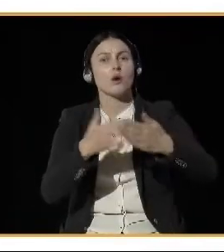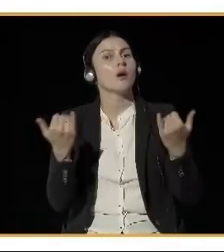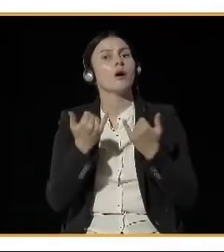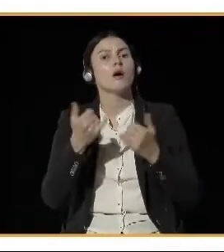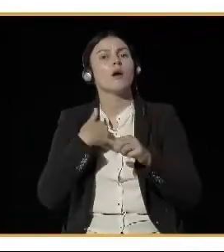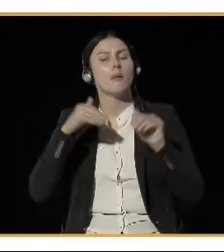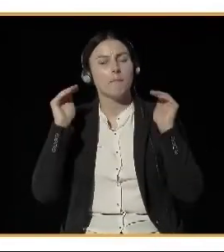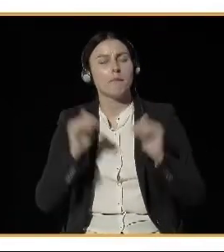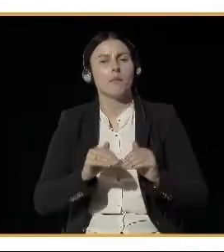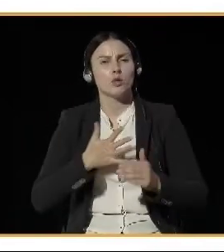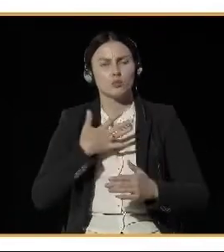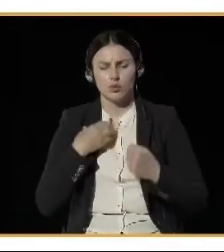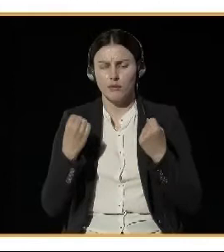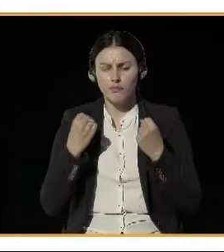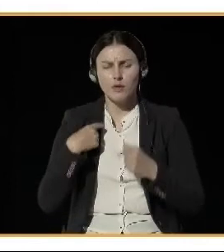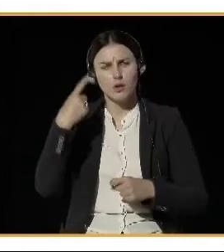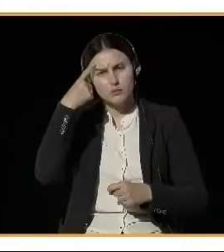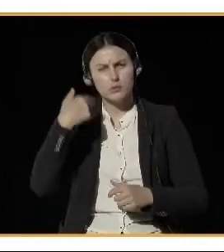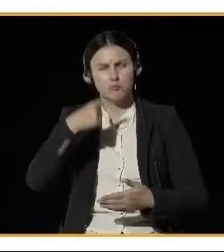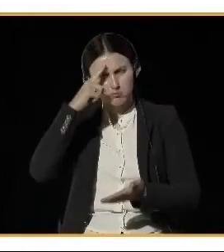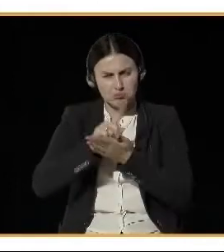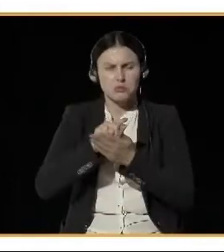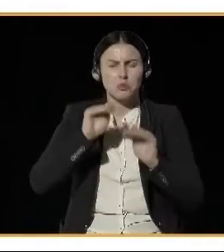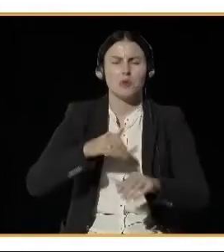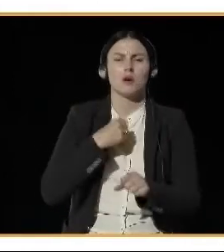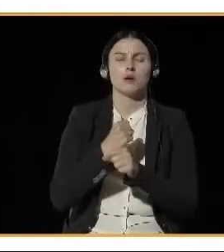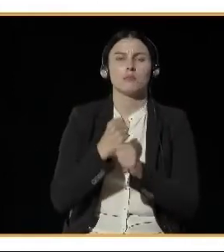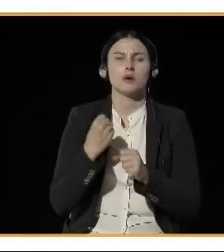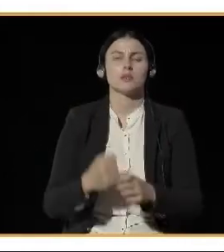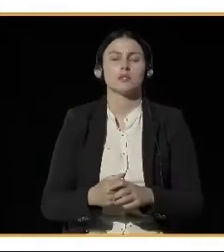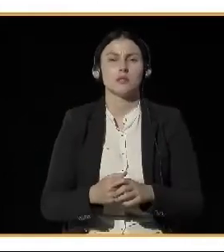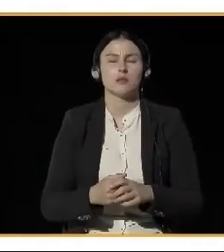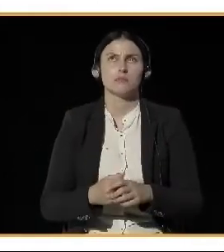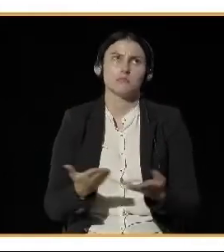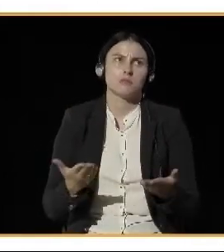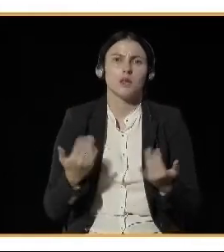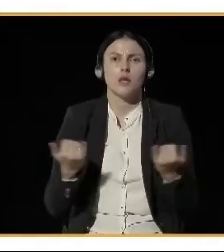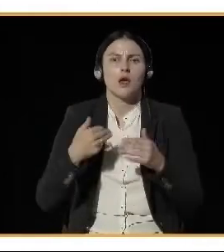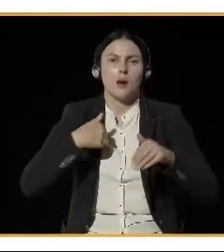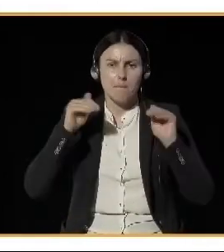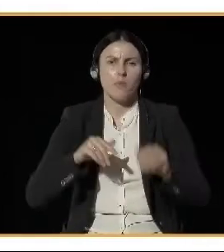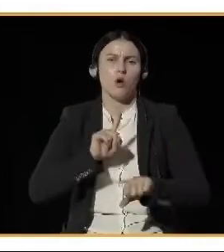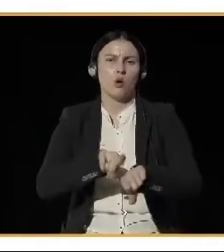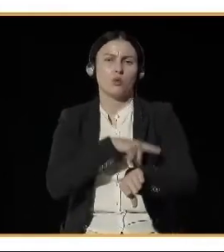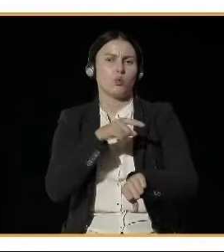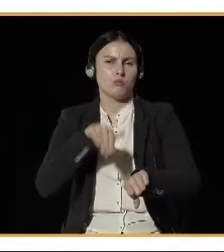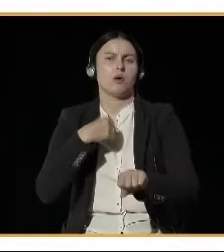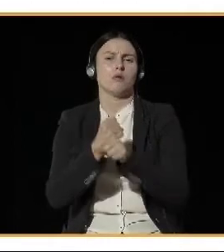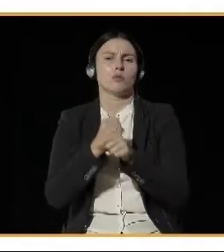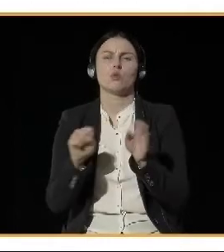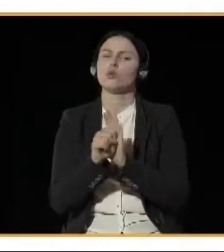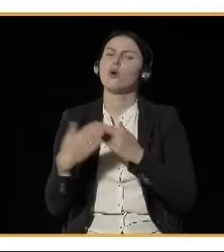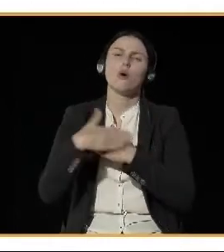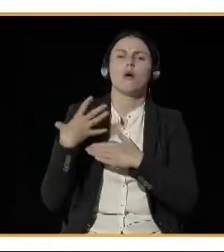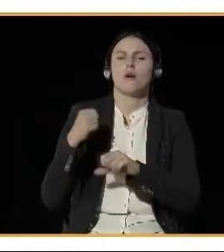so how do you think, how long can you work, till what age? And you can see that the global